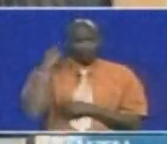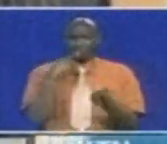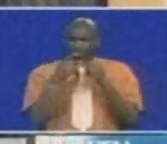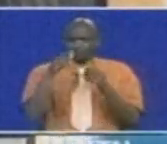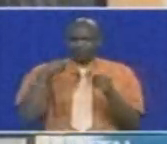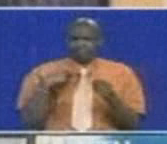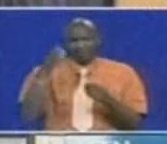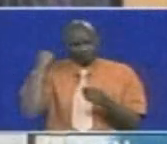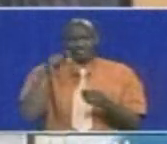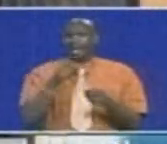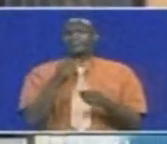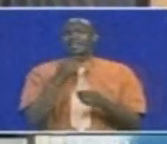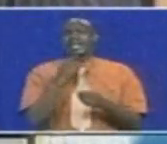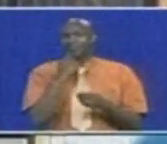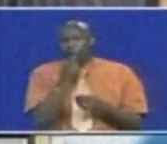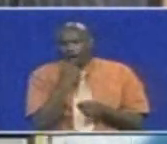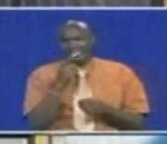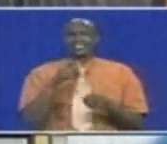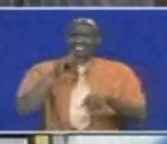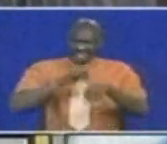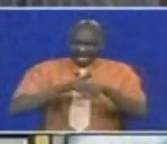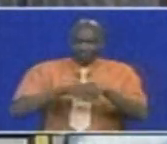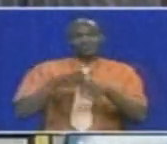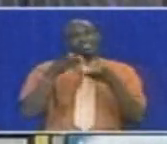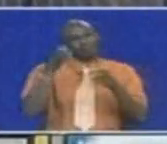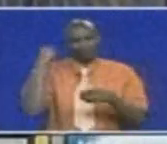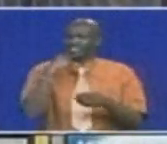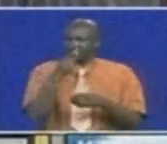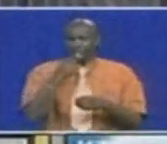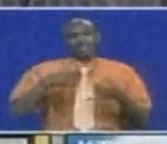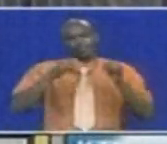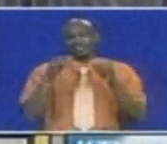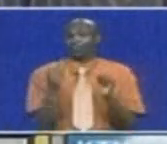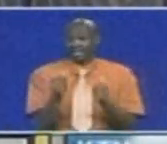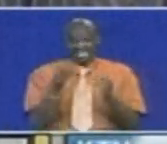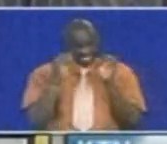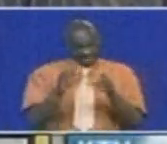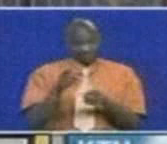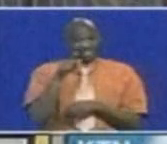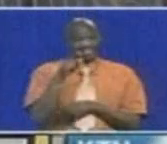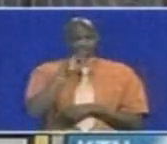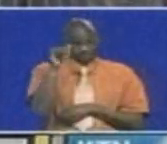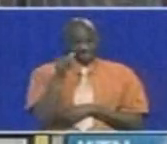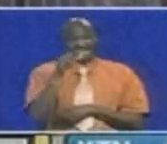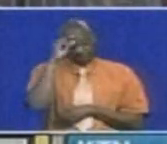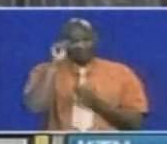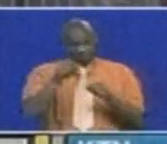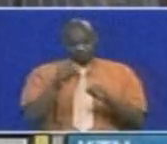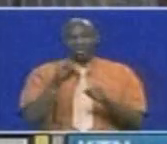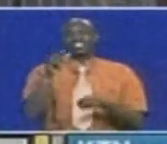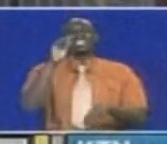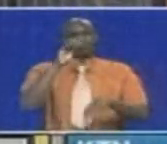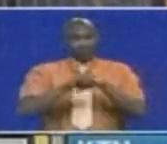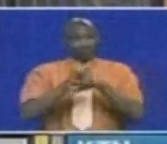from the Nyayo era up to now, but implementation has been a problem. So if this government can implement it, it would be good for Kenyans to have